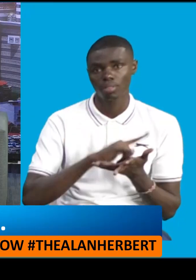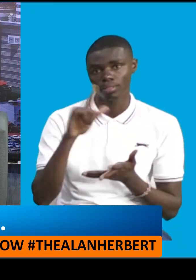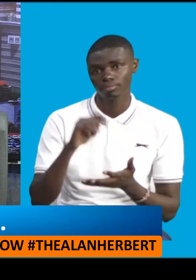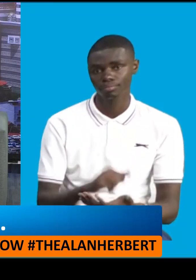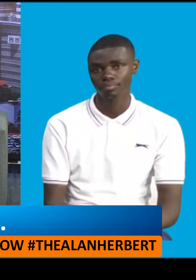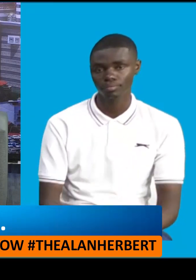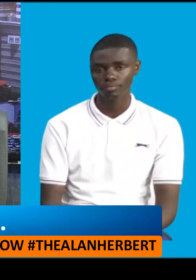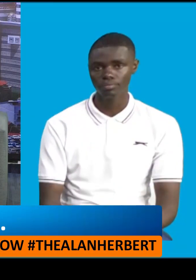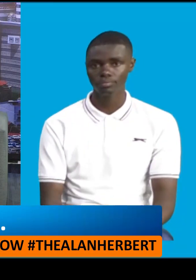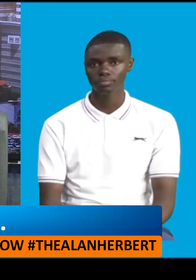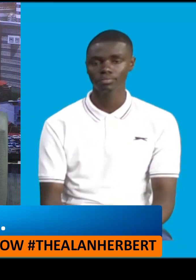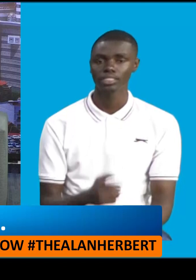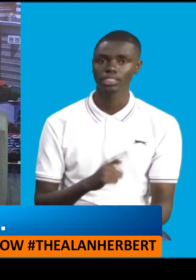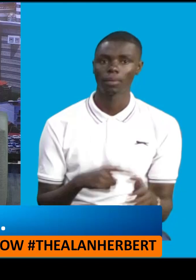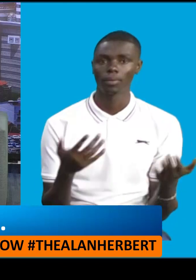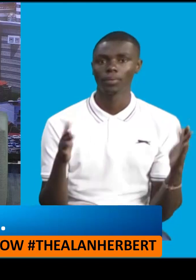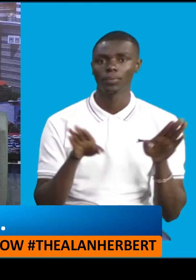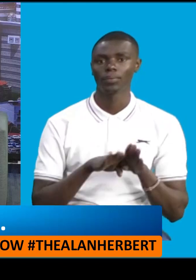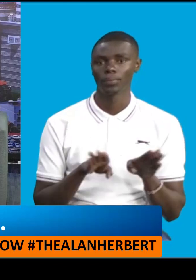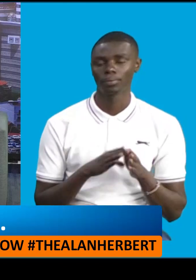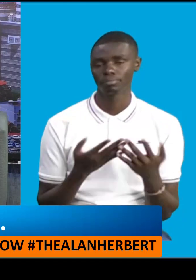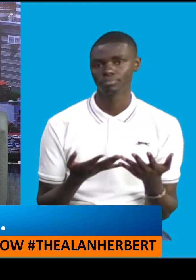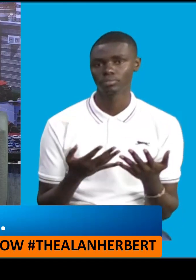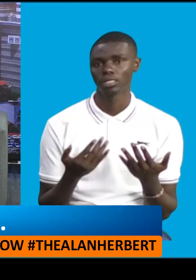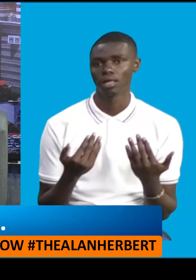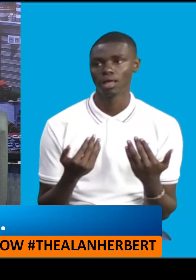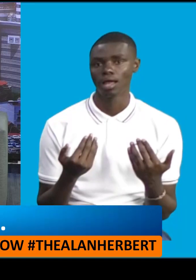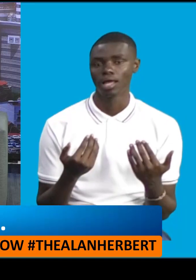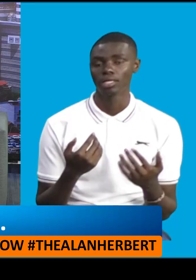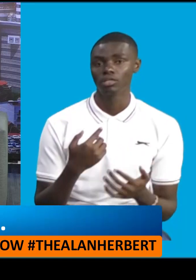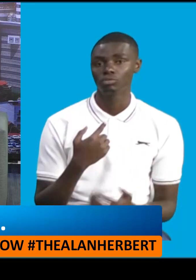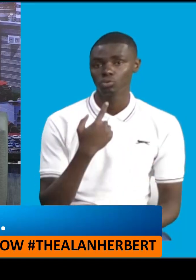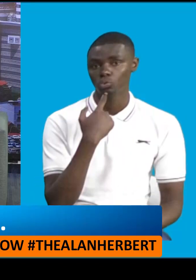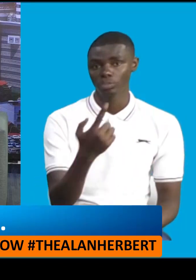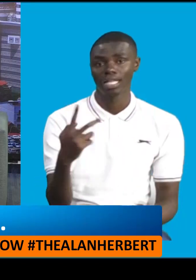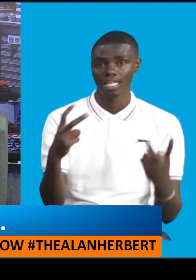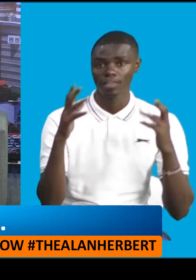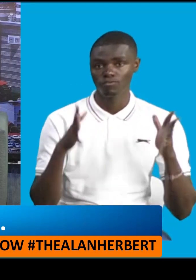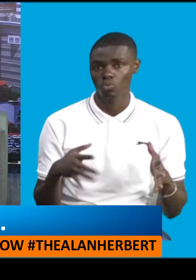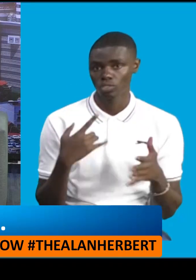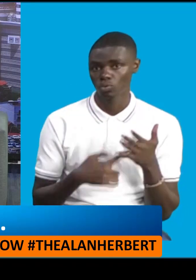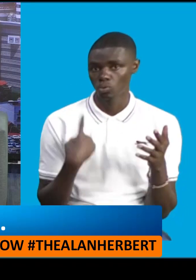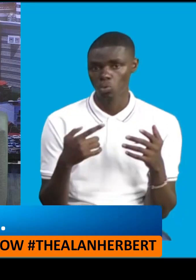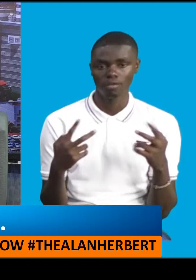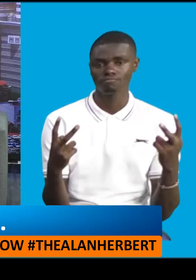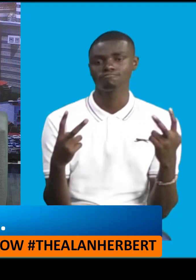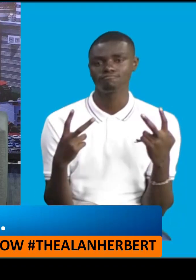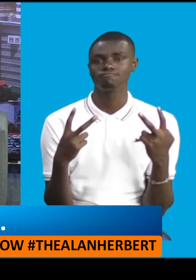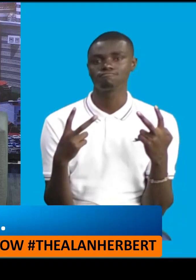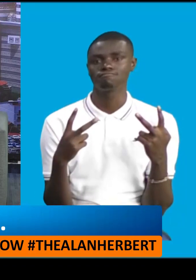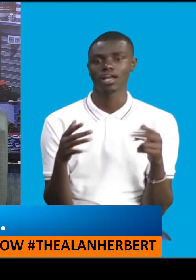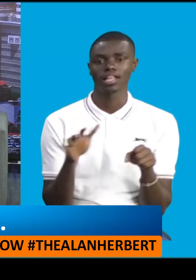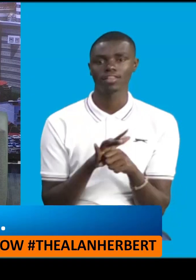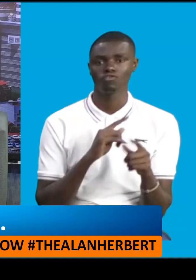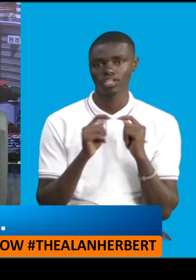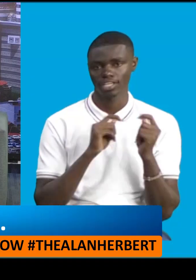required for travel. As we're winding up, what do you have to tell the viewer who was stuck through the